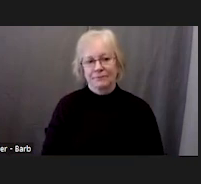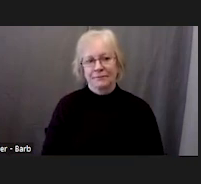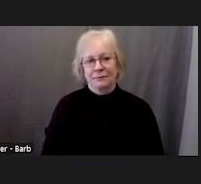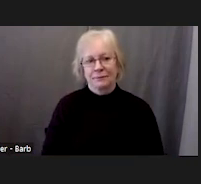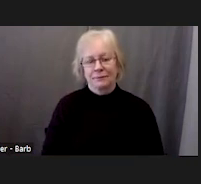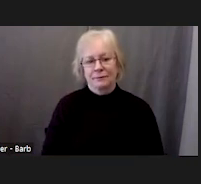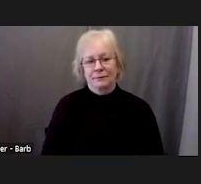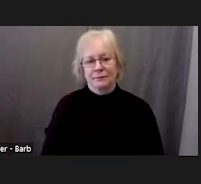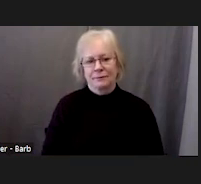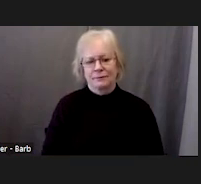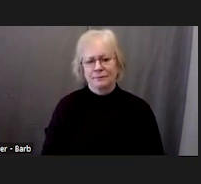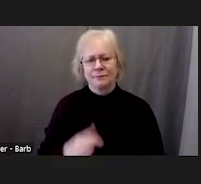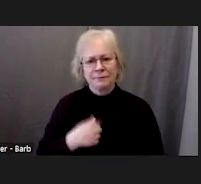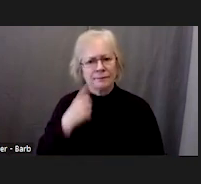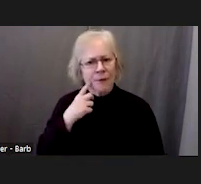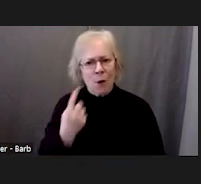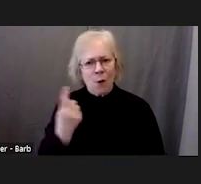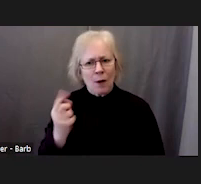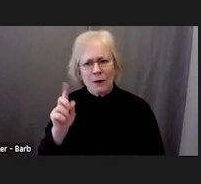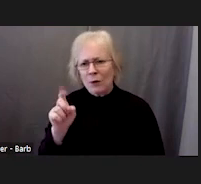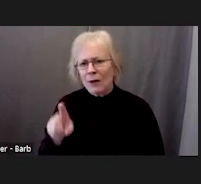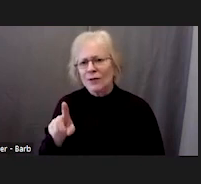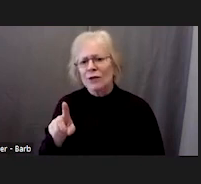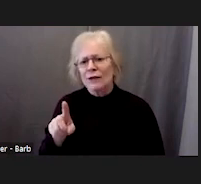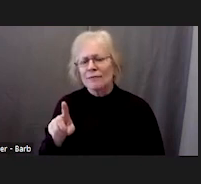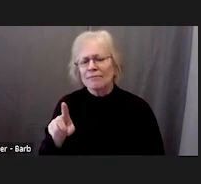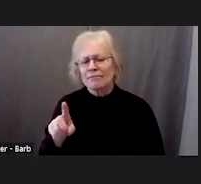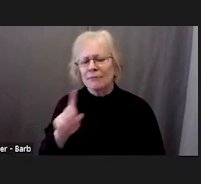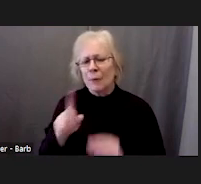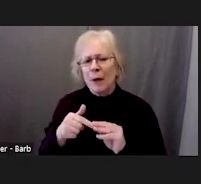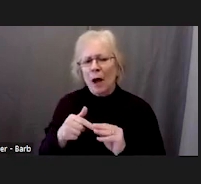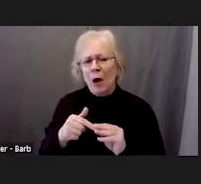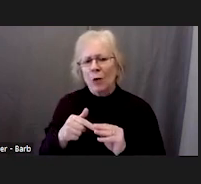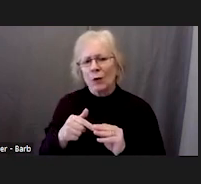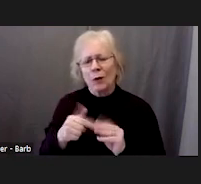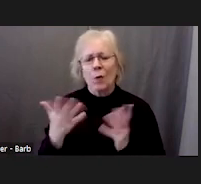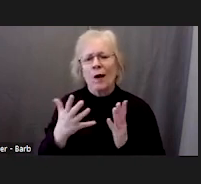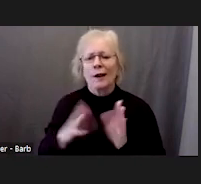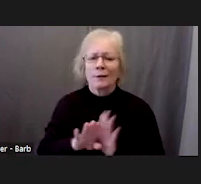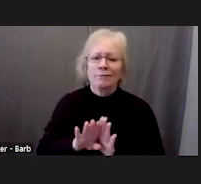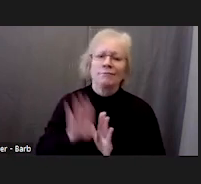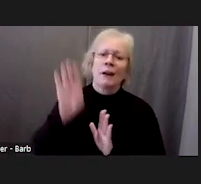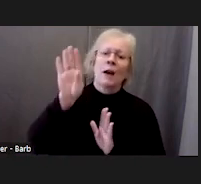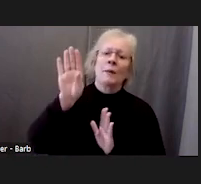I think there was one question we were going to ask about what are the ups and downs of,